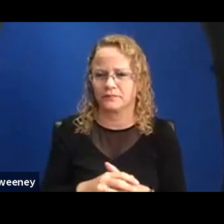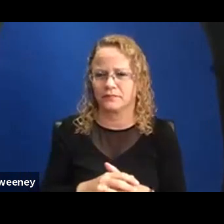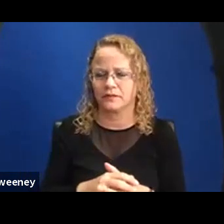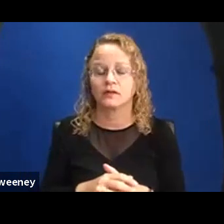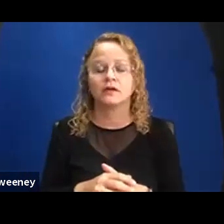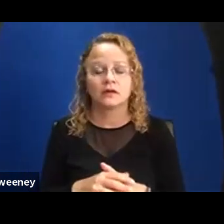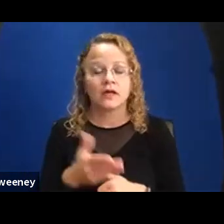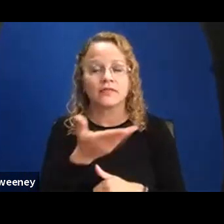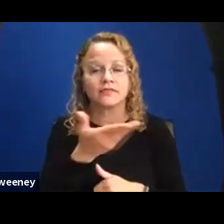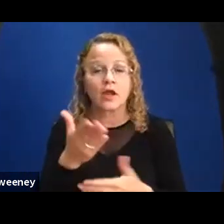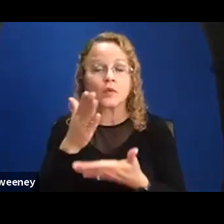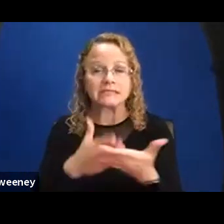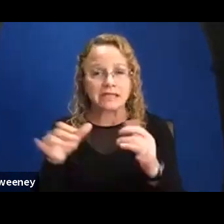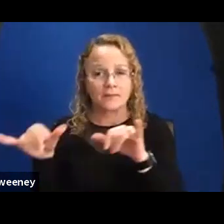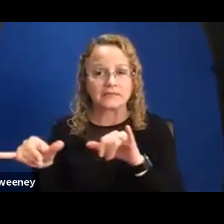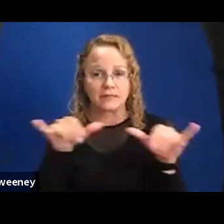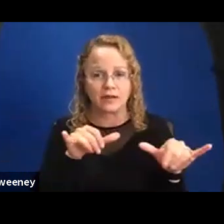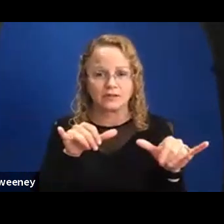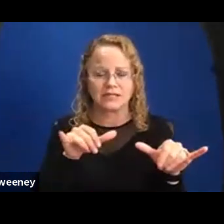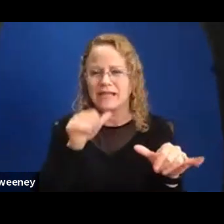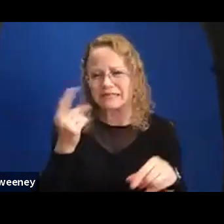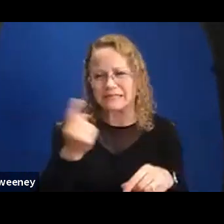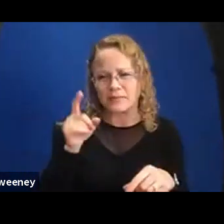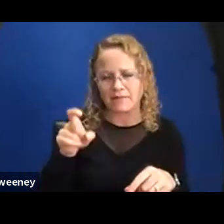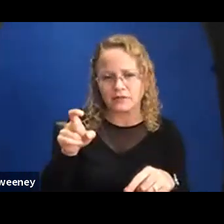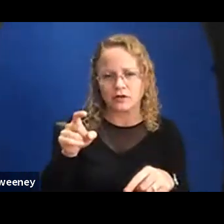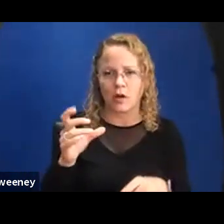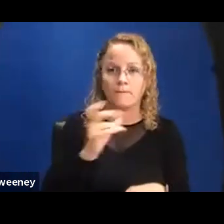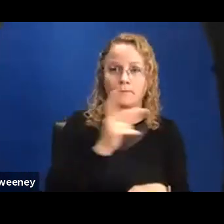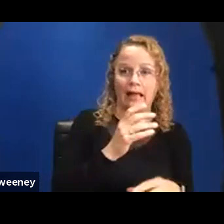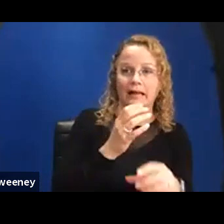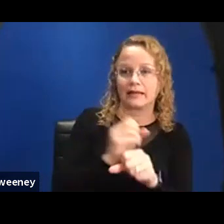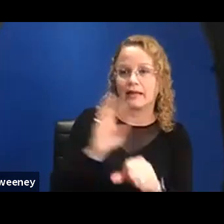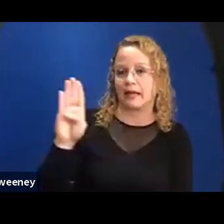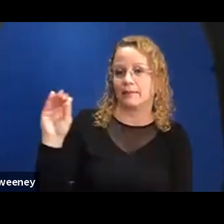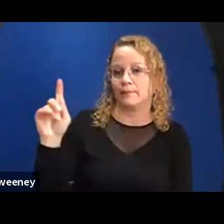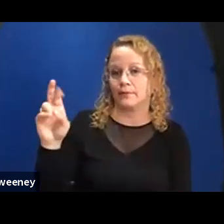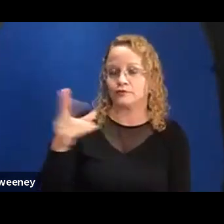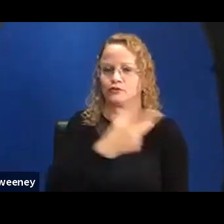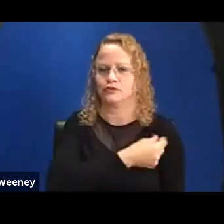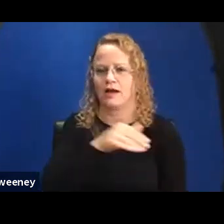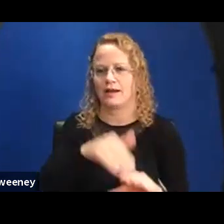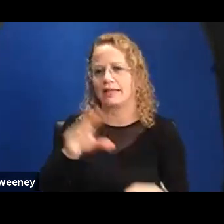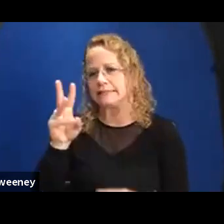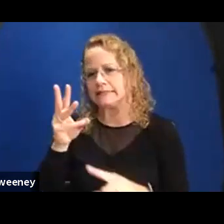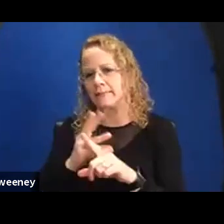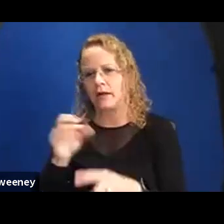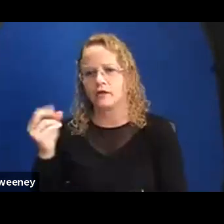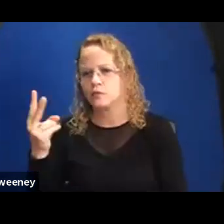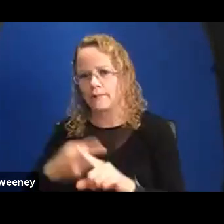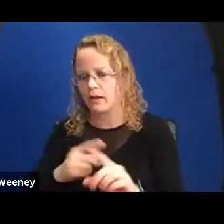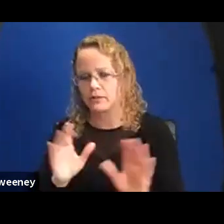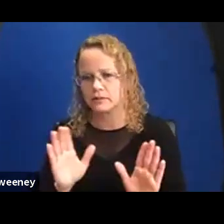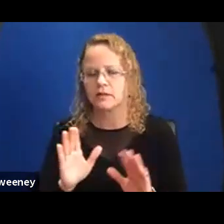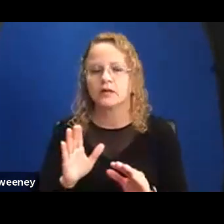There is some similarity with that, although it isn't something that you have to come back and get a booster shot at 6 months or at 12 months. Part of the